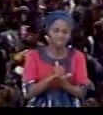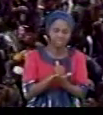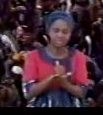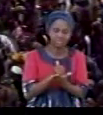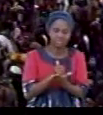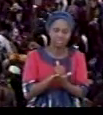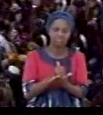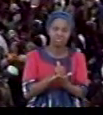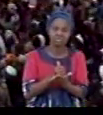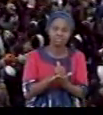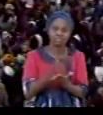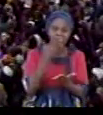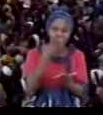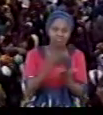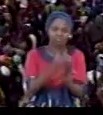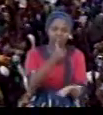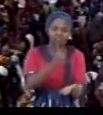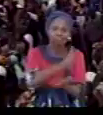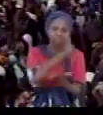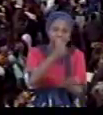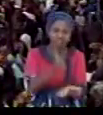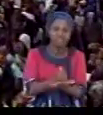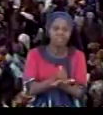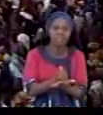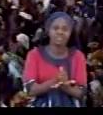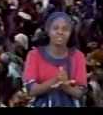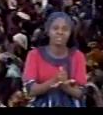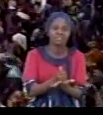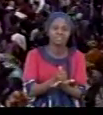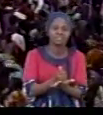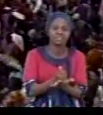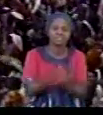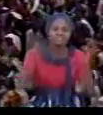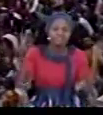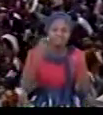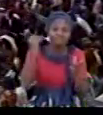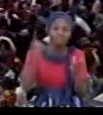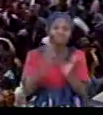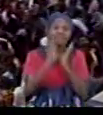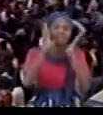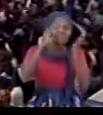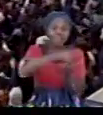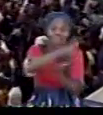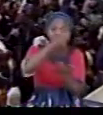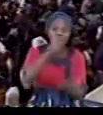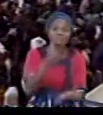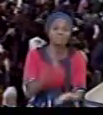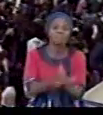Amen. A good amen. Amen. A victorious amen. Amen.